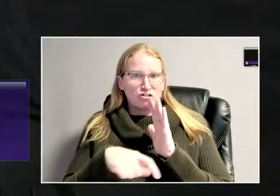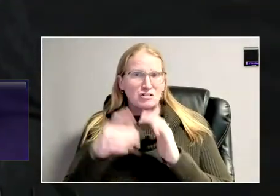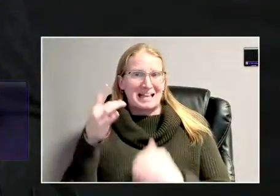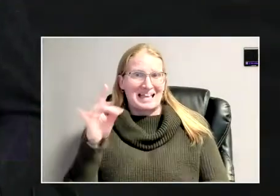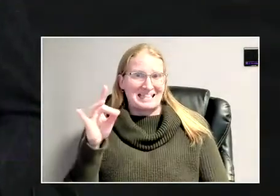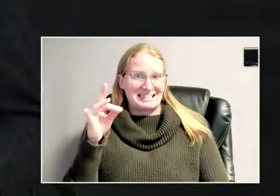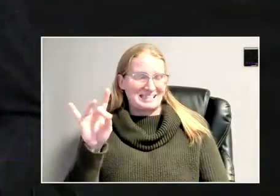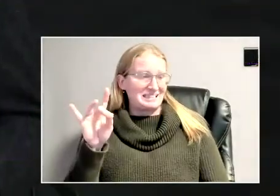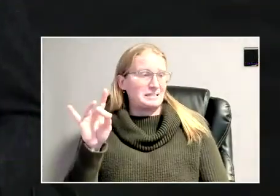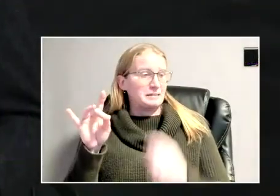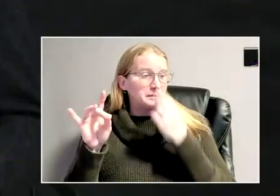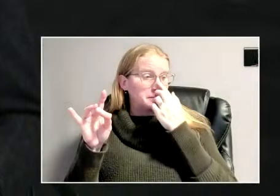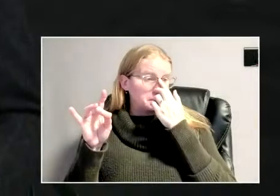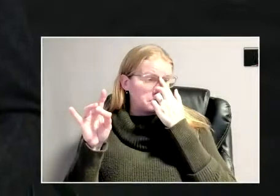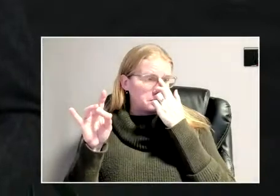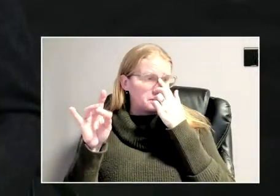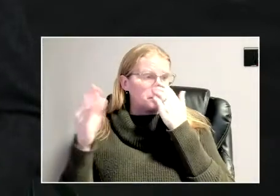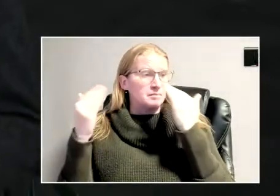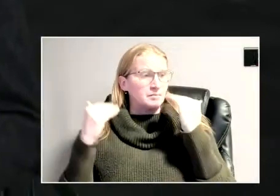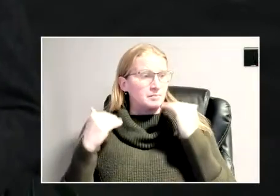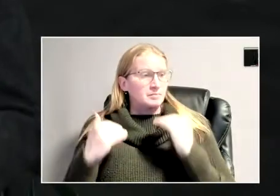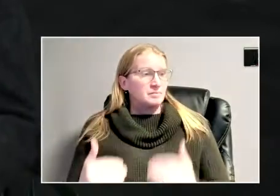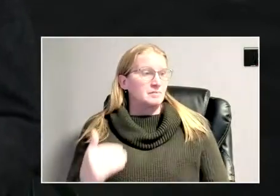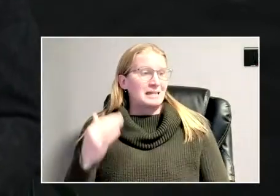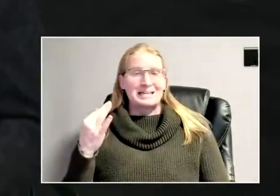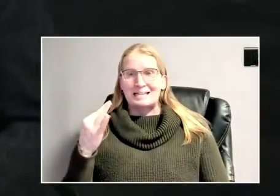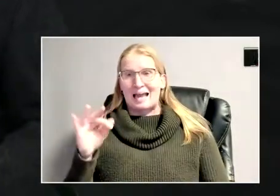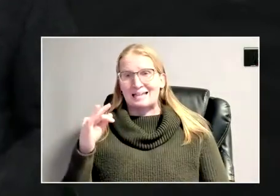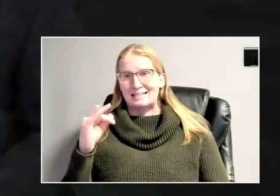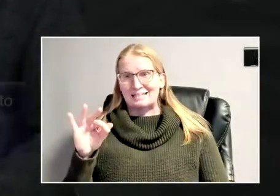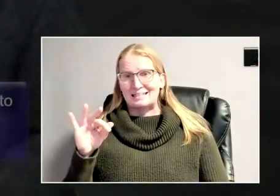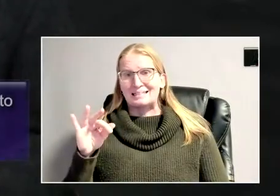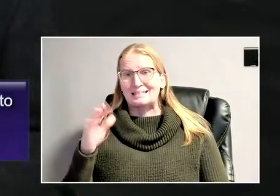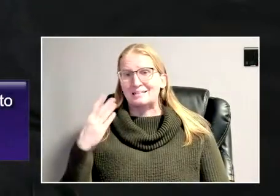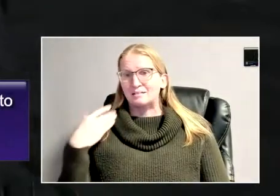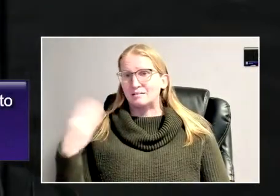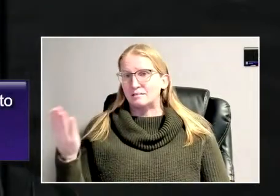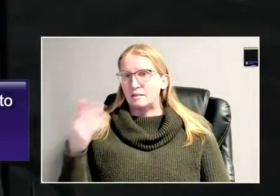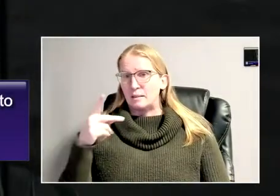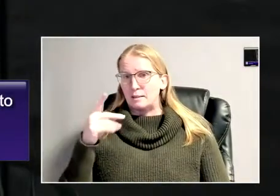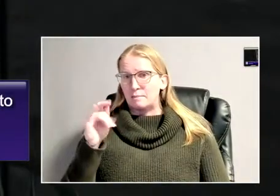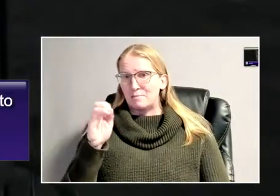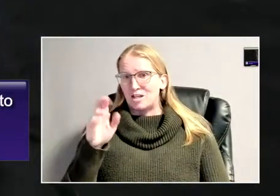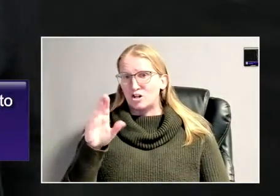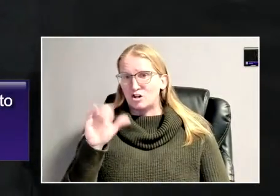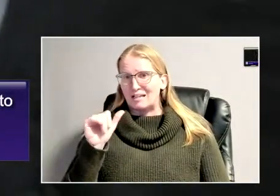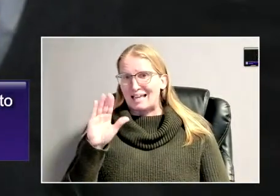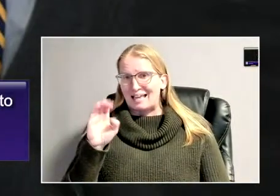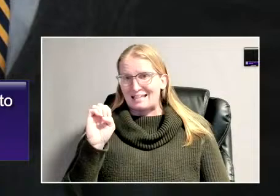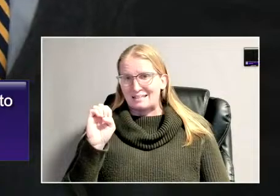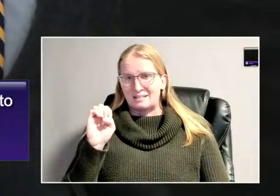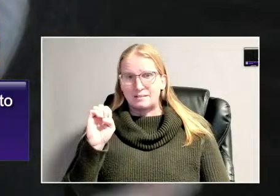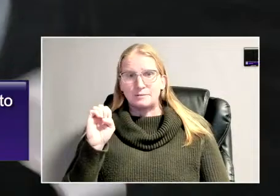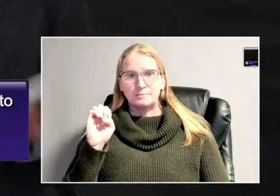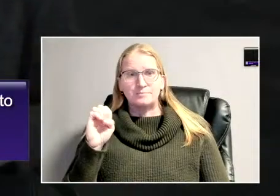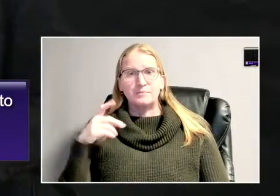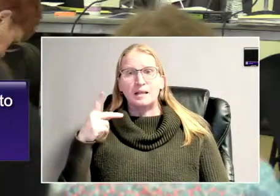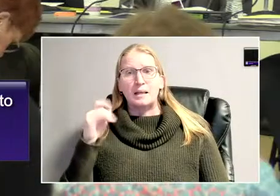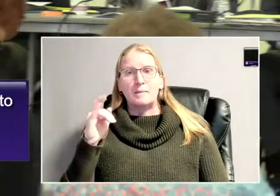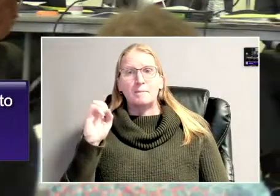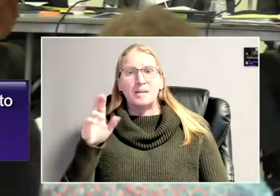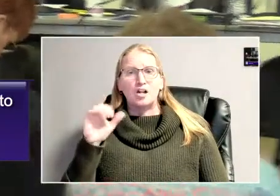18 uh Article 19 moderator recognizes Peter case Peter case District